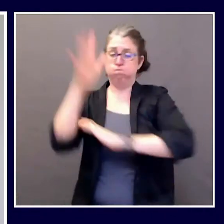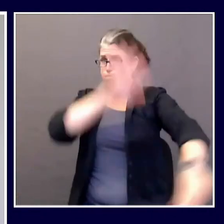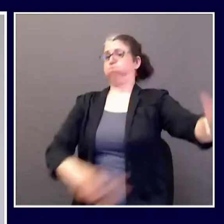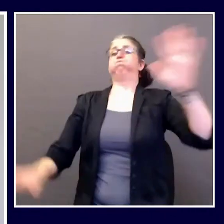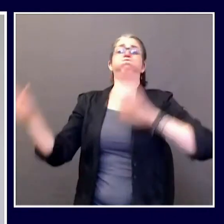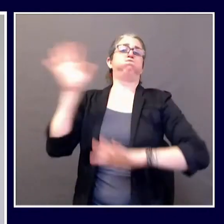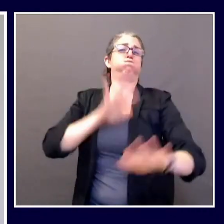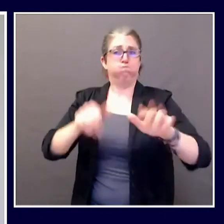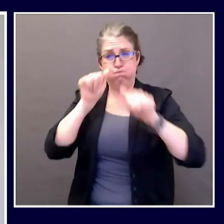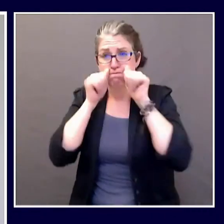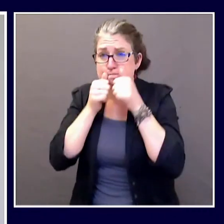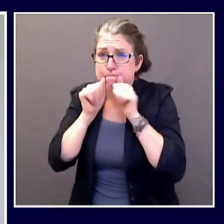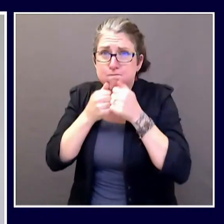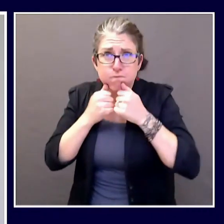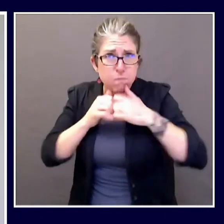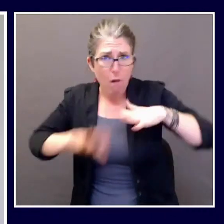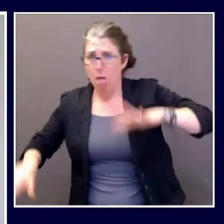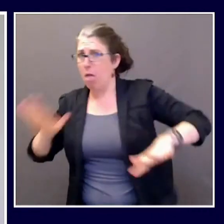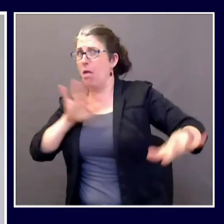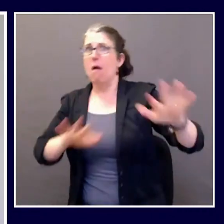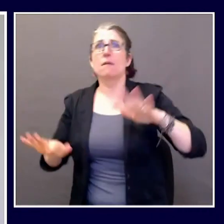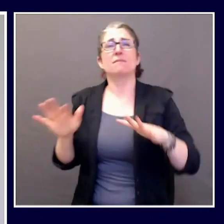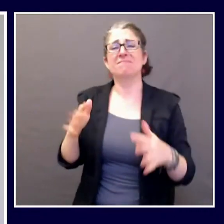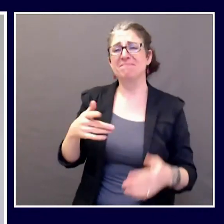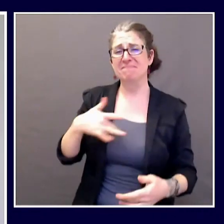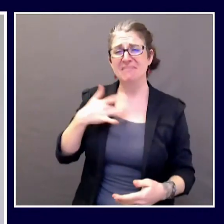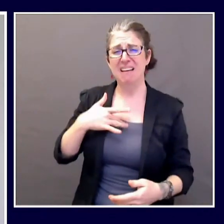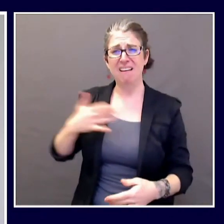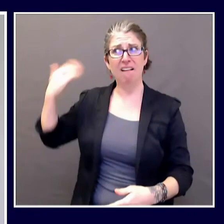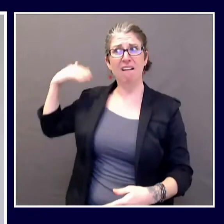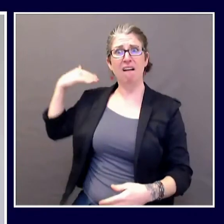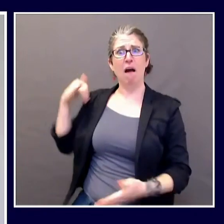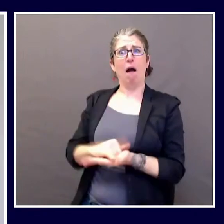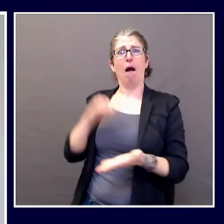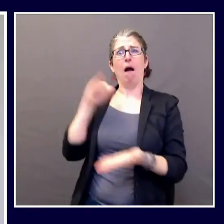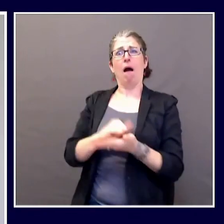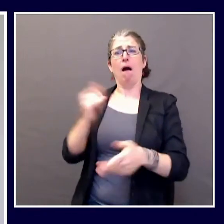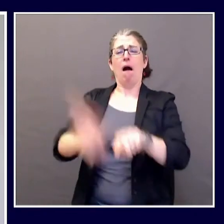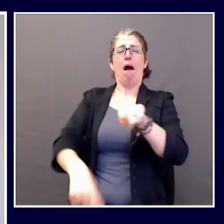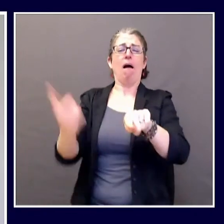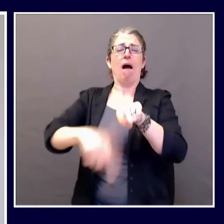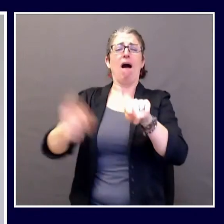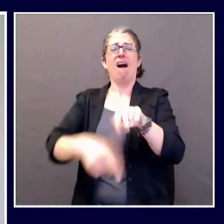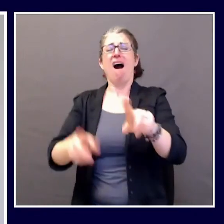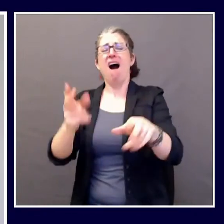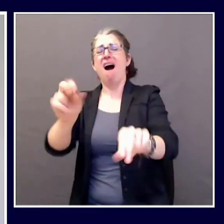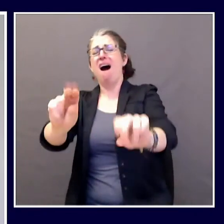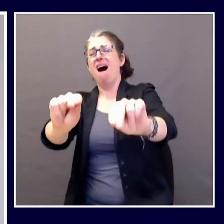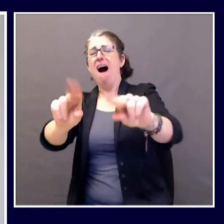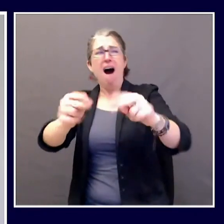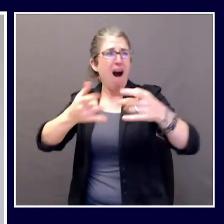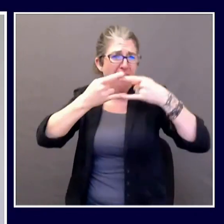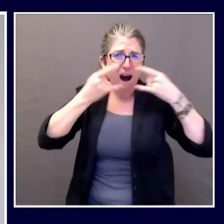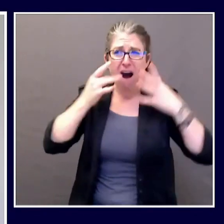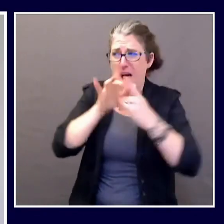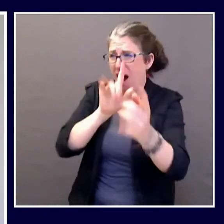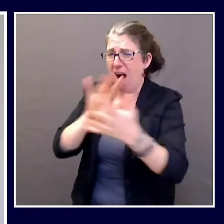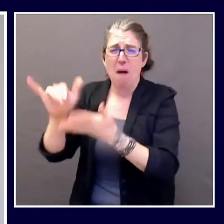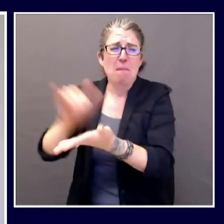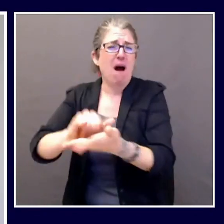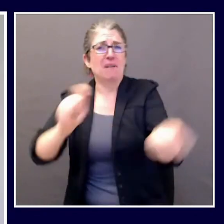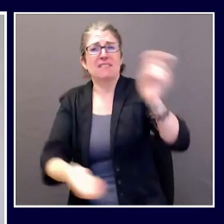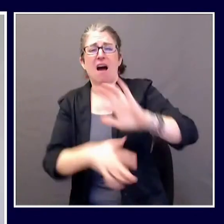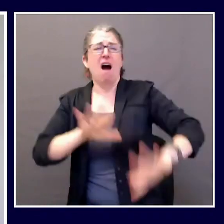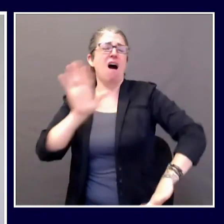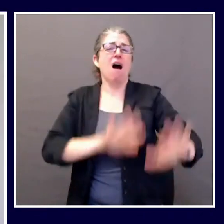moment to discuss the year that was, and in particular do so with some numbers that, for me, tell